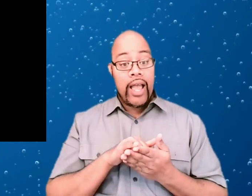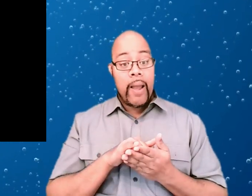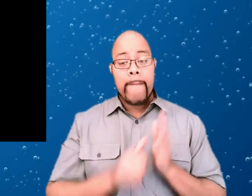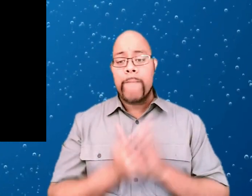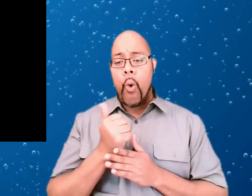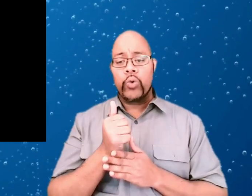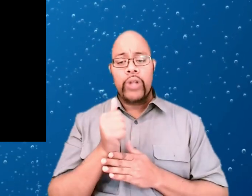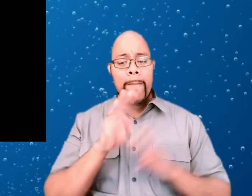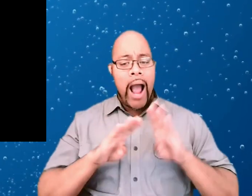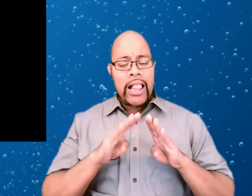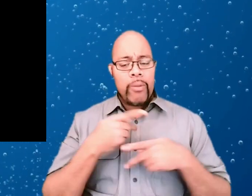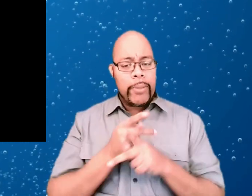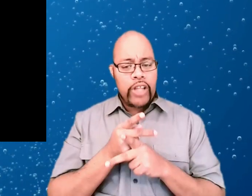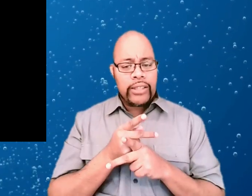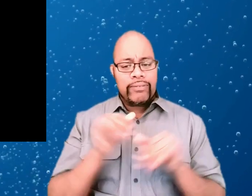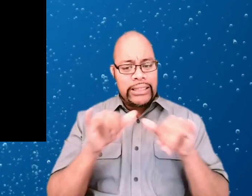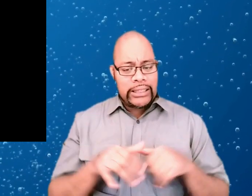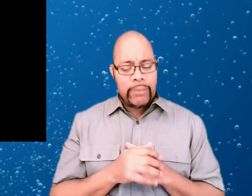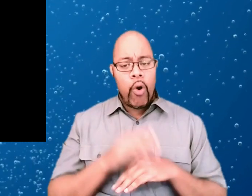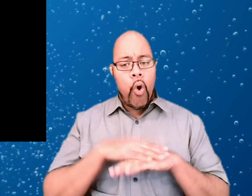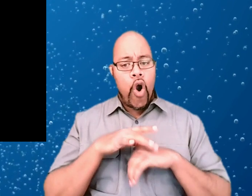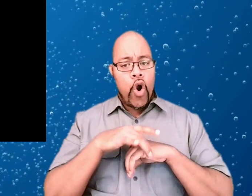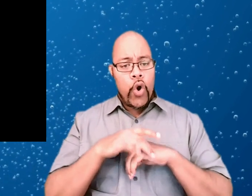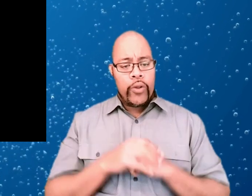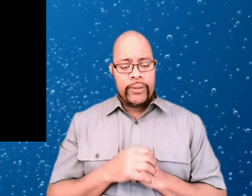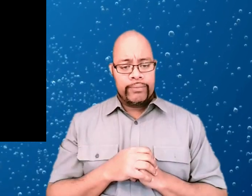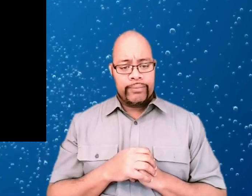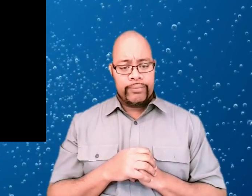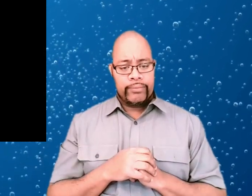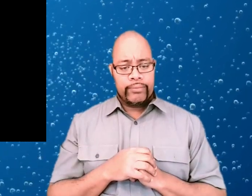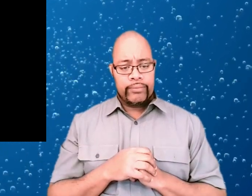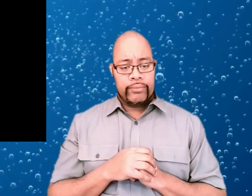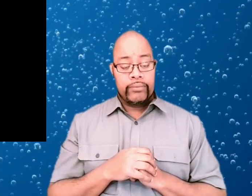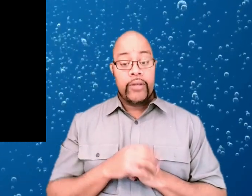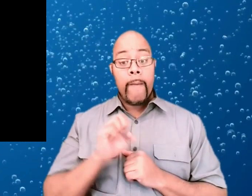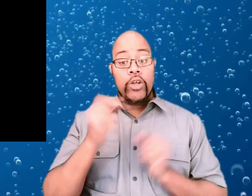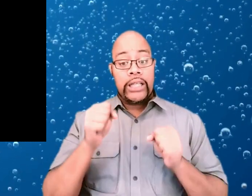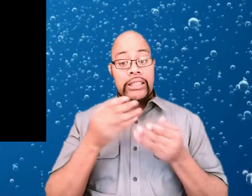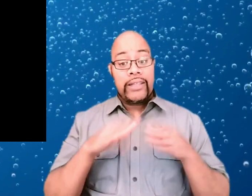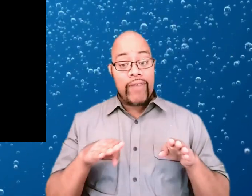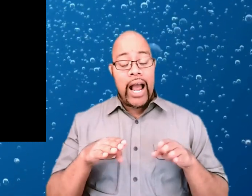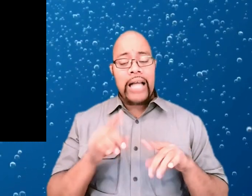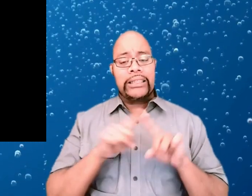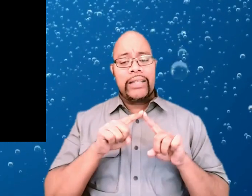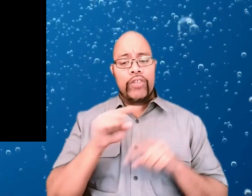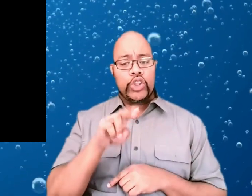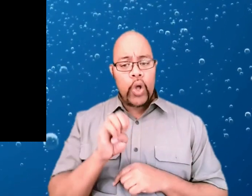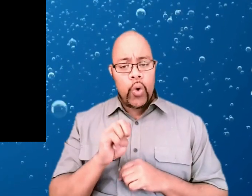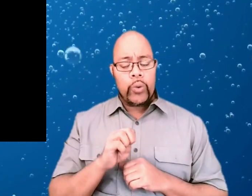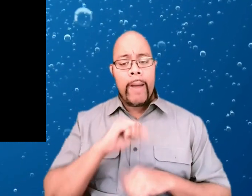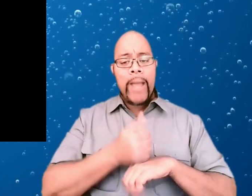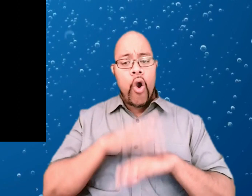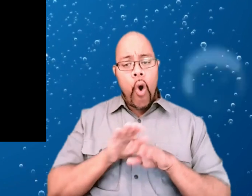one of the most biologically productive ecosystems on Earth. The marsh can be divided up into ecological